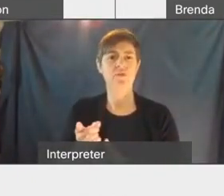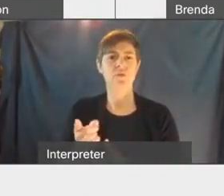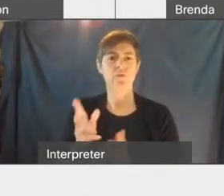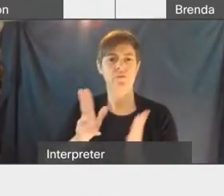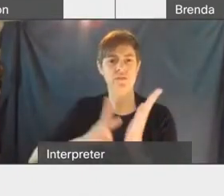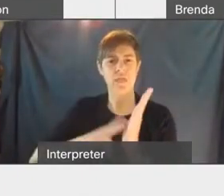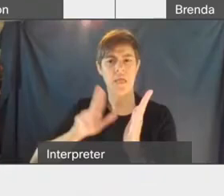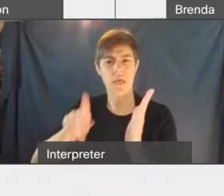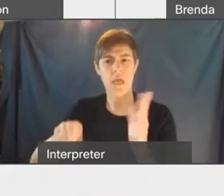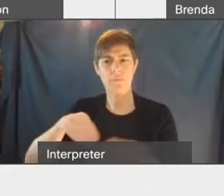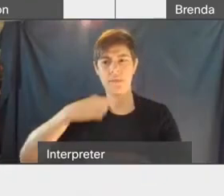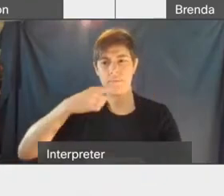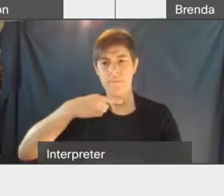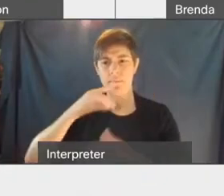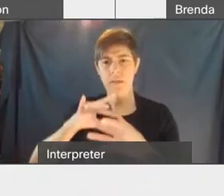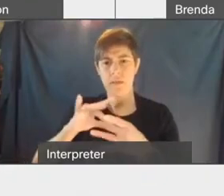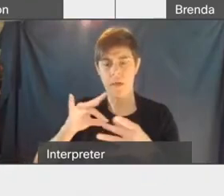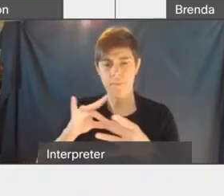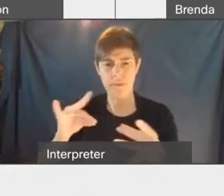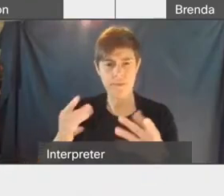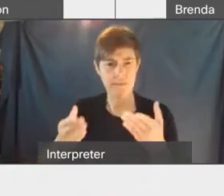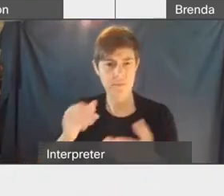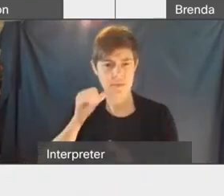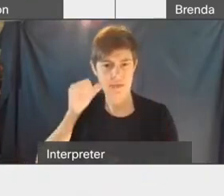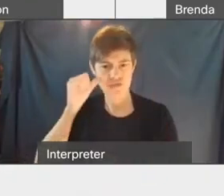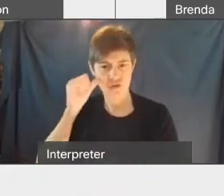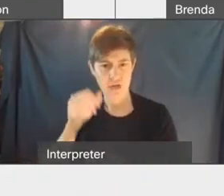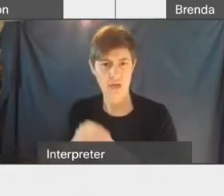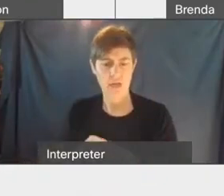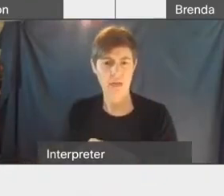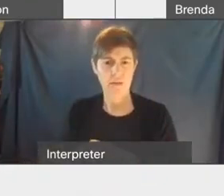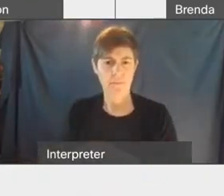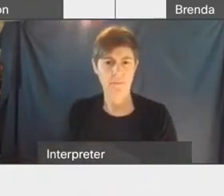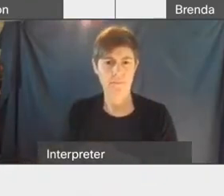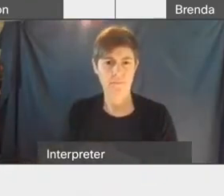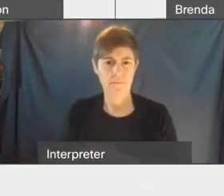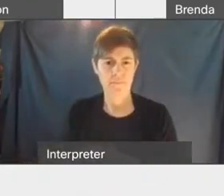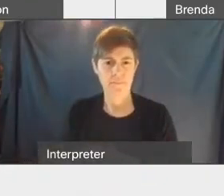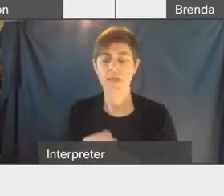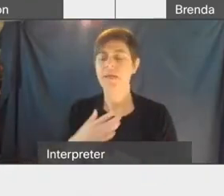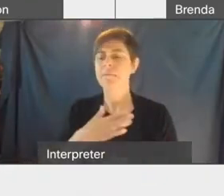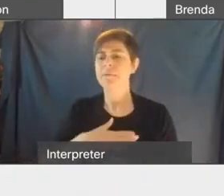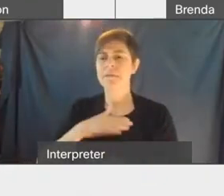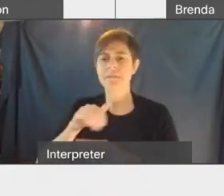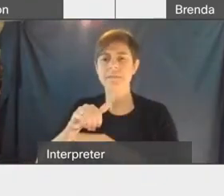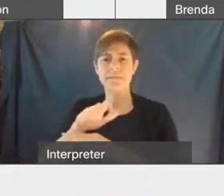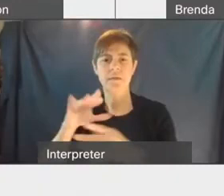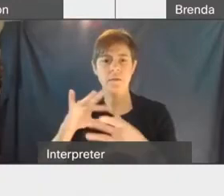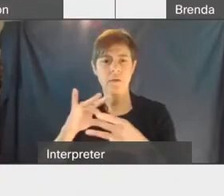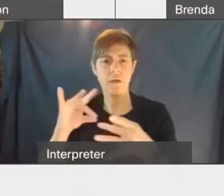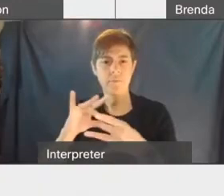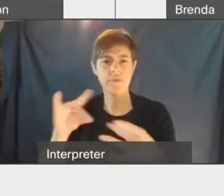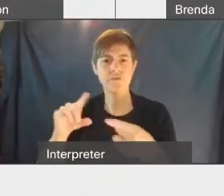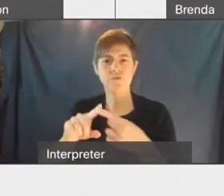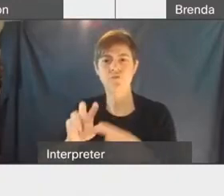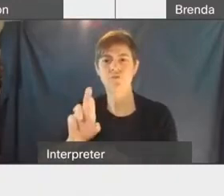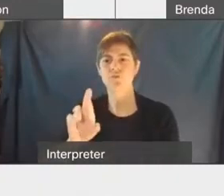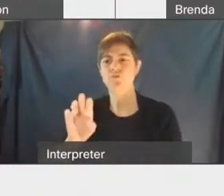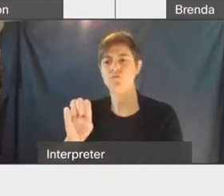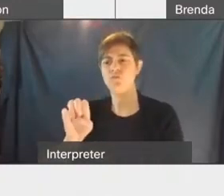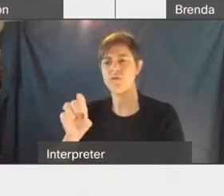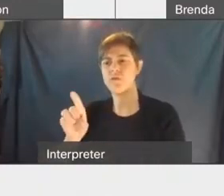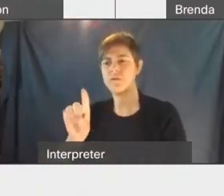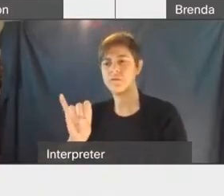yesterday. If anyone wants to provide public comment later, please send comments to redistricting